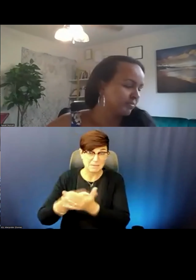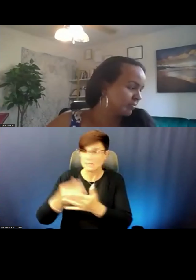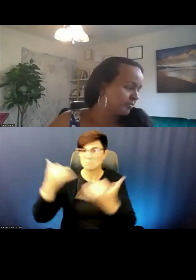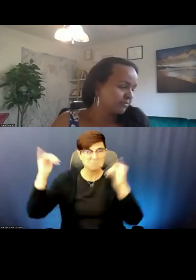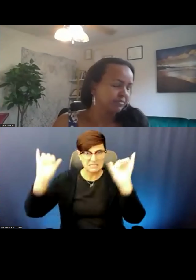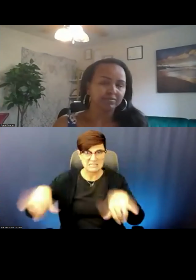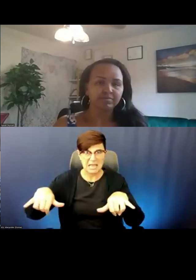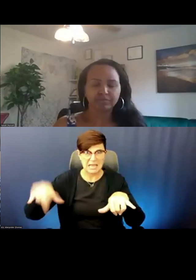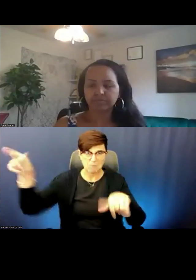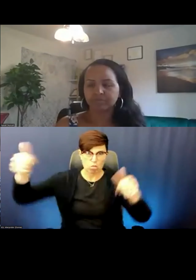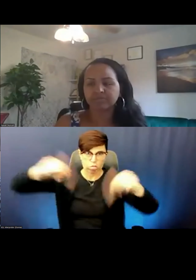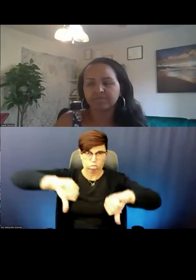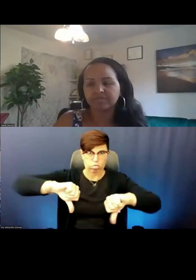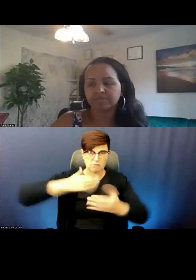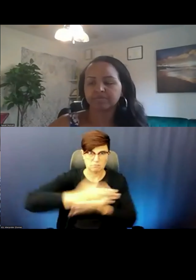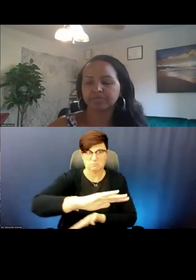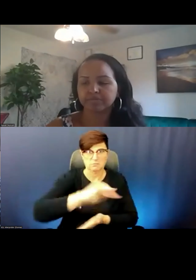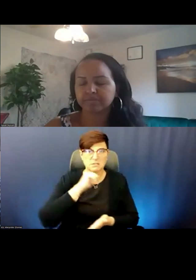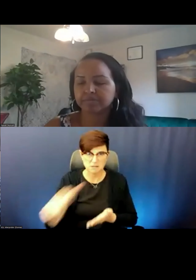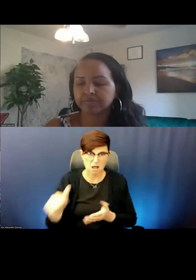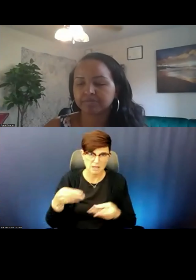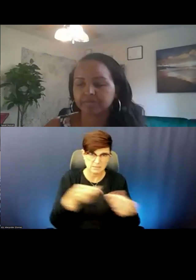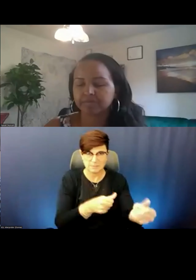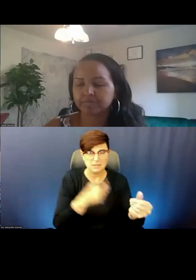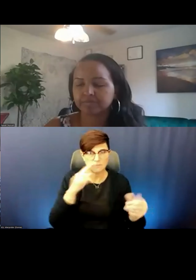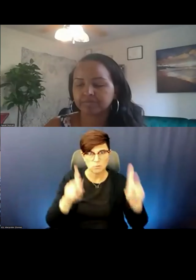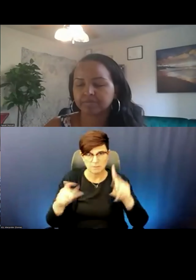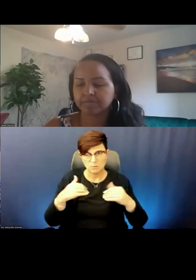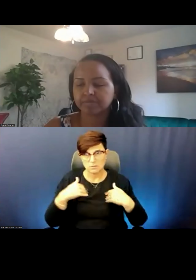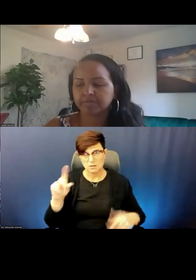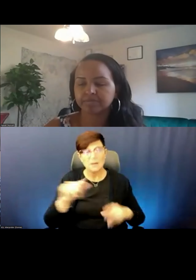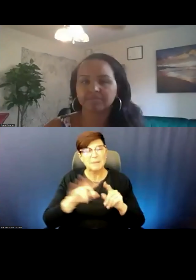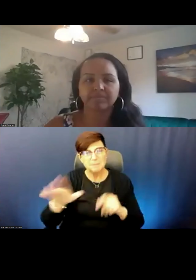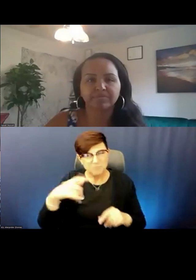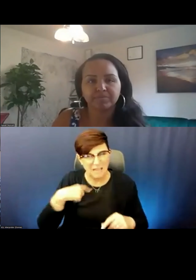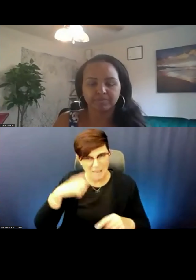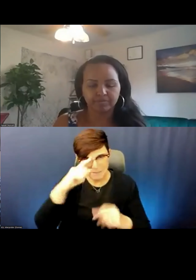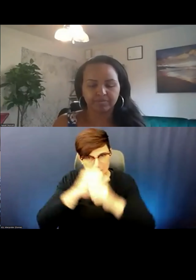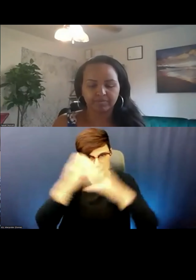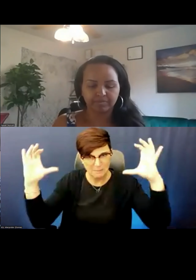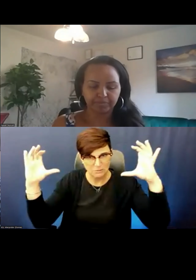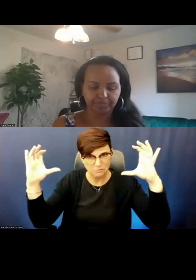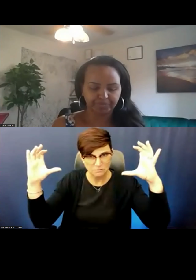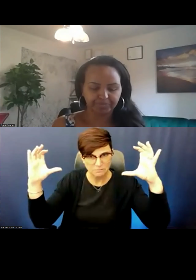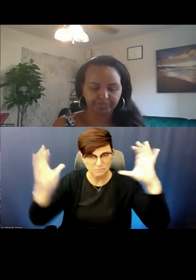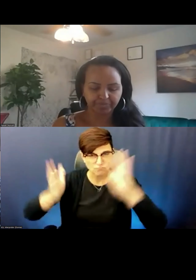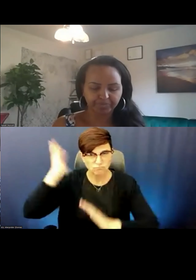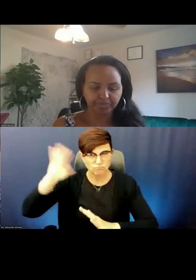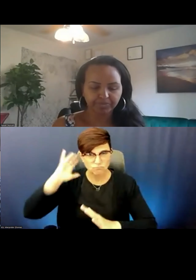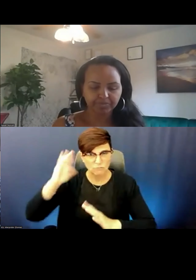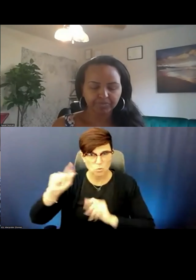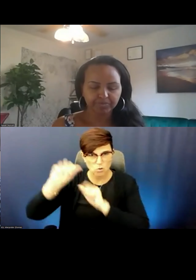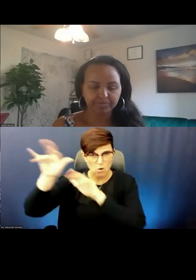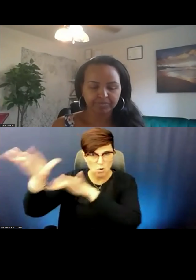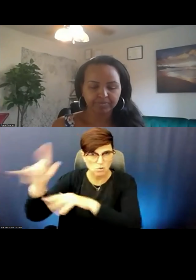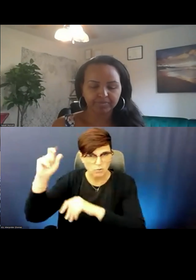But I guess I think about literally standing in front of the Capitol with a previous governor and a bunch of us